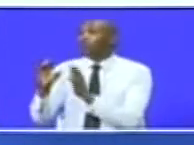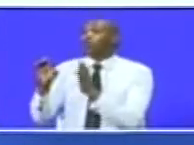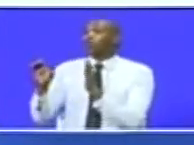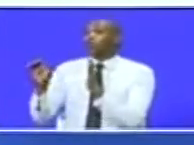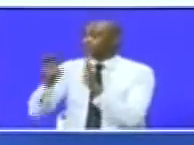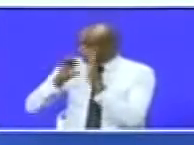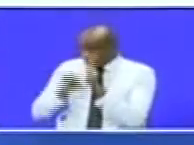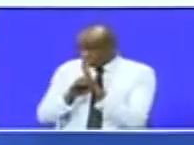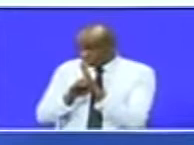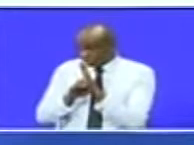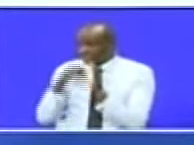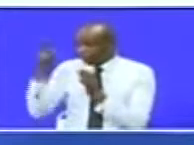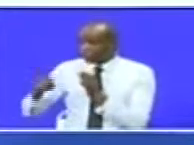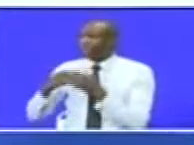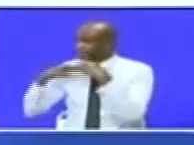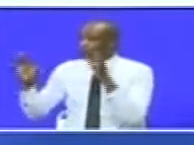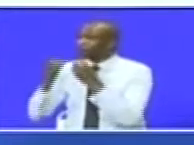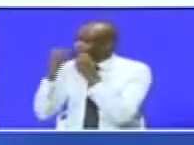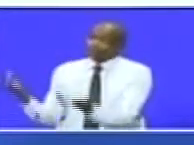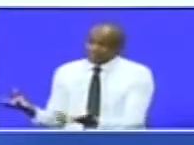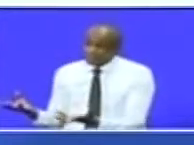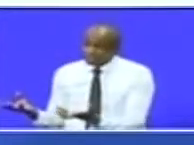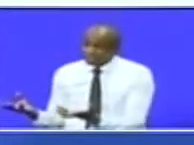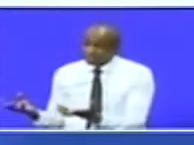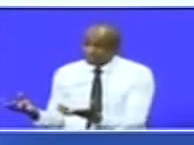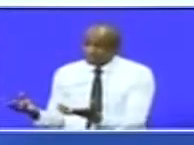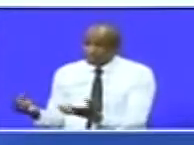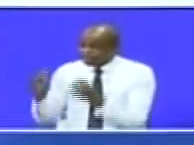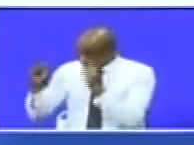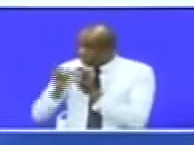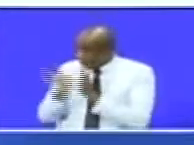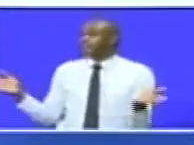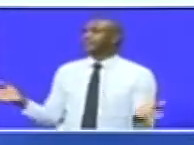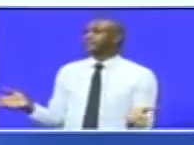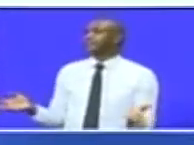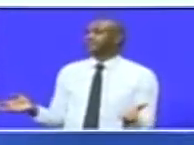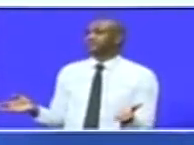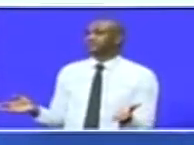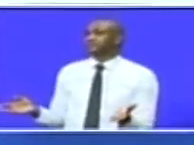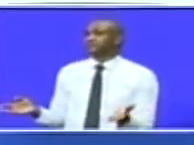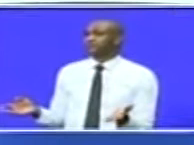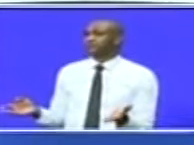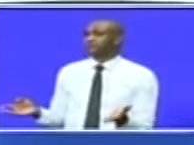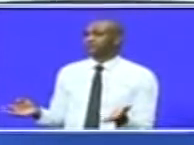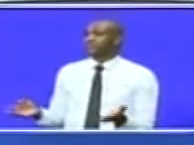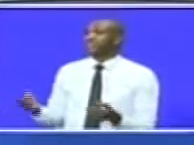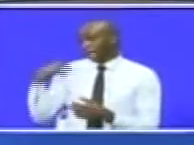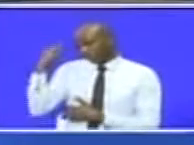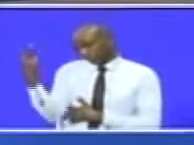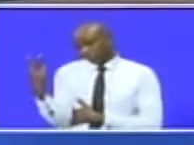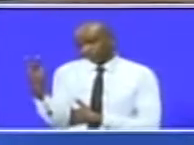of information, right, to get that envelope made public, the names that are there. Right.